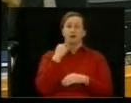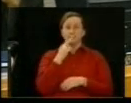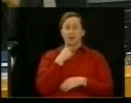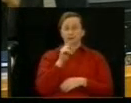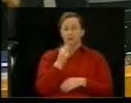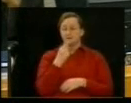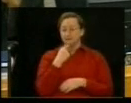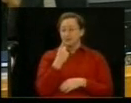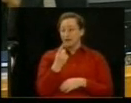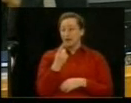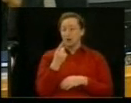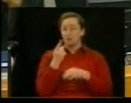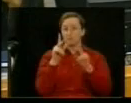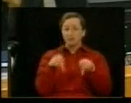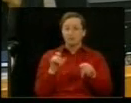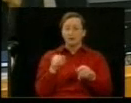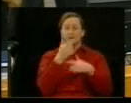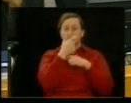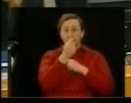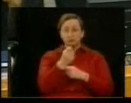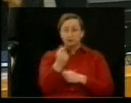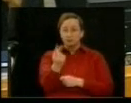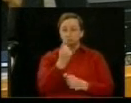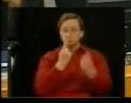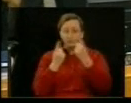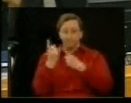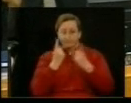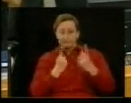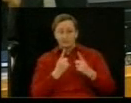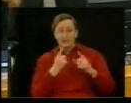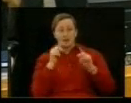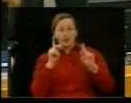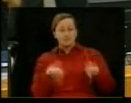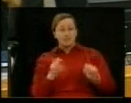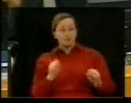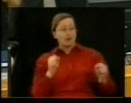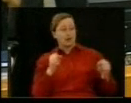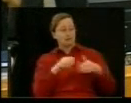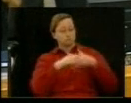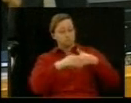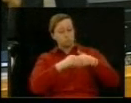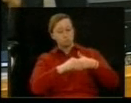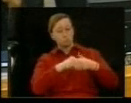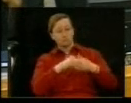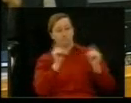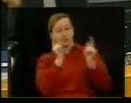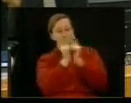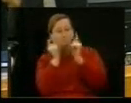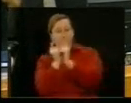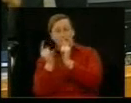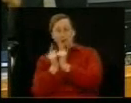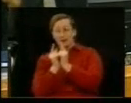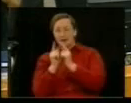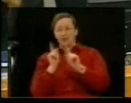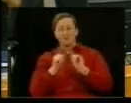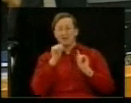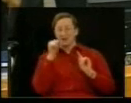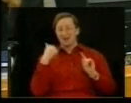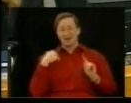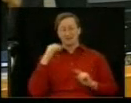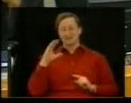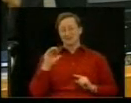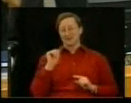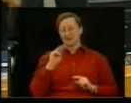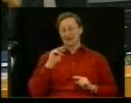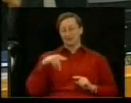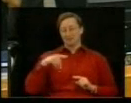come out. People will be able to shake their hands and meet them. But I don't think that we need to let people get out here and run campaigns because